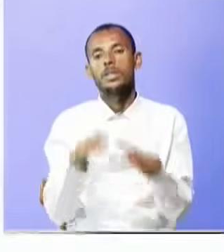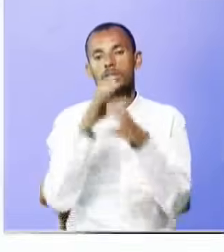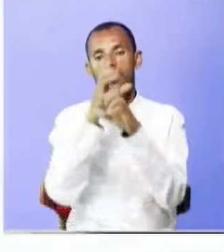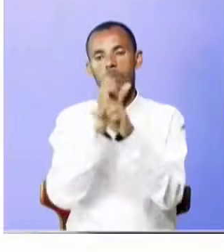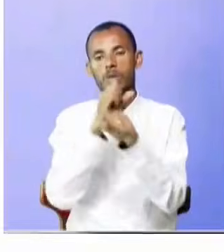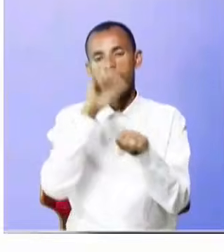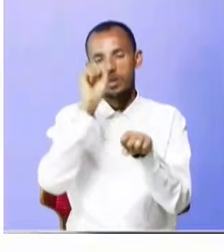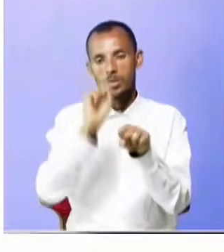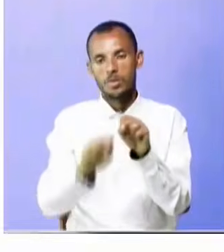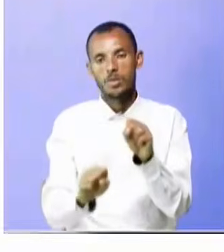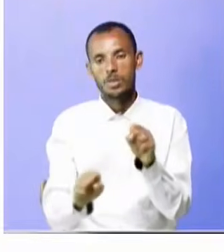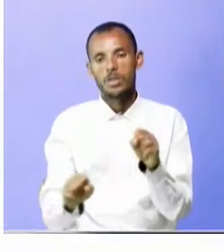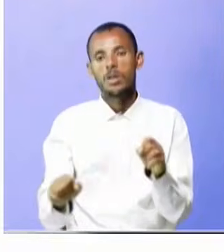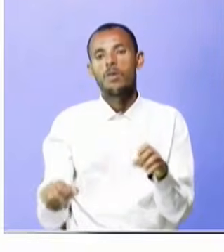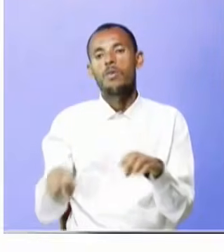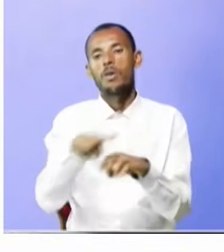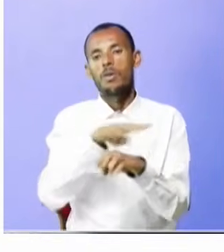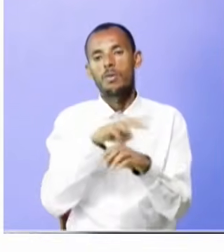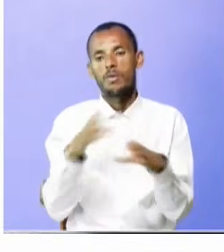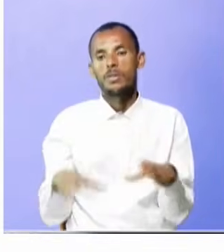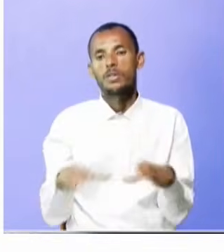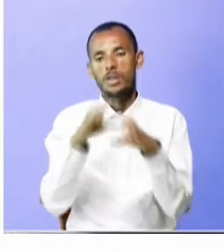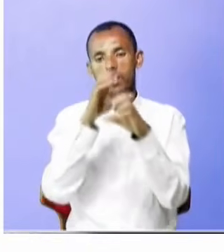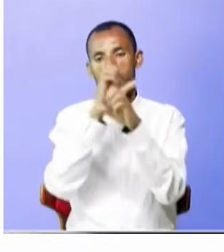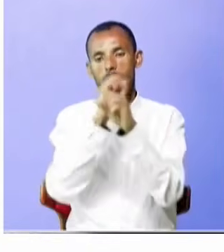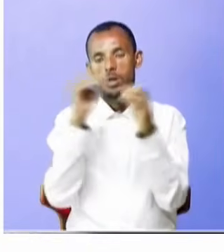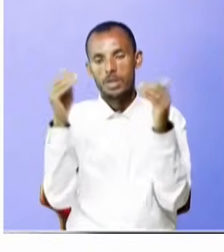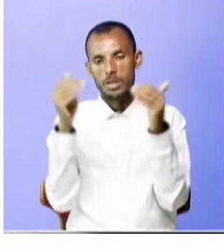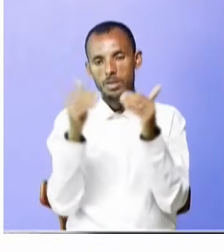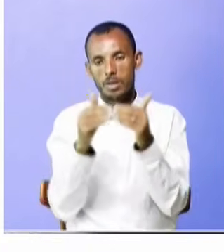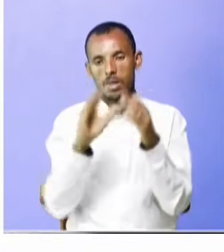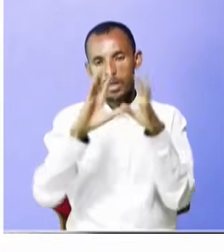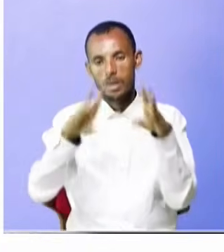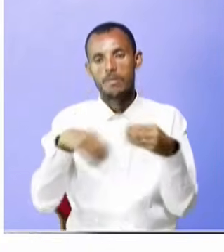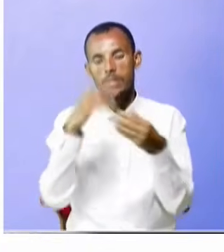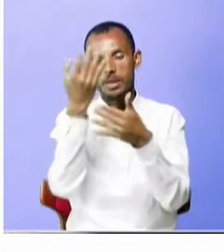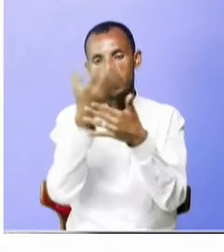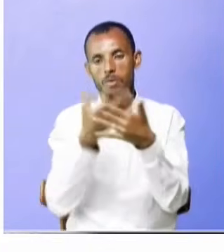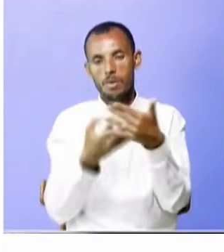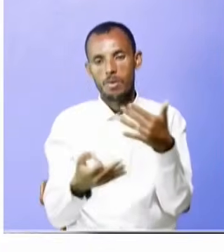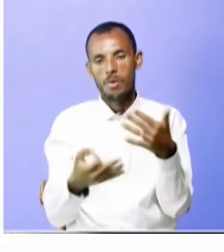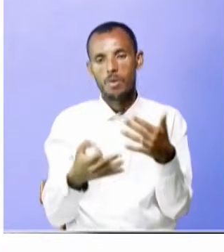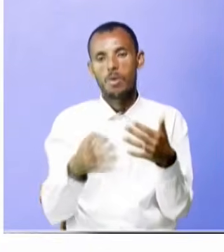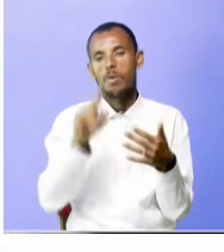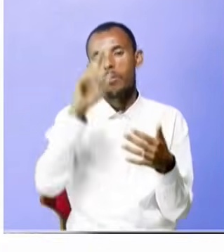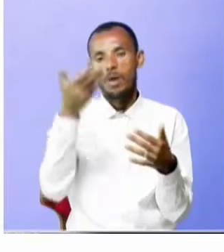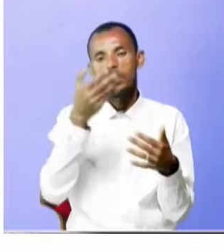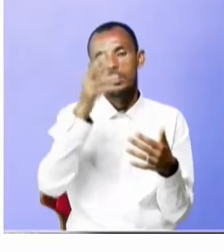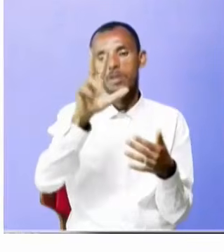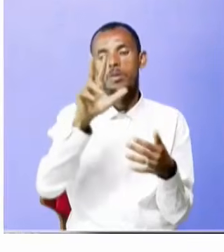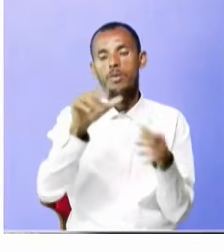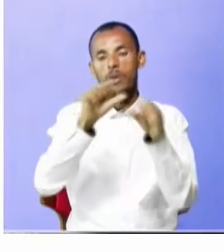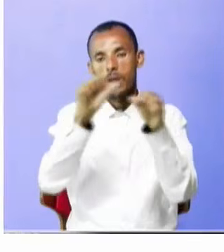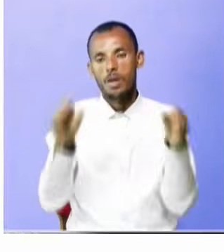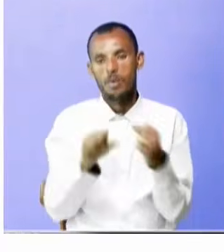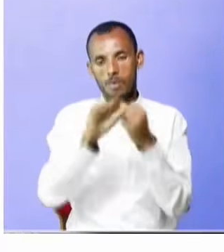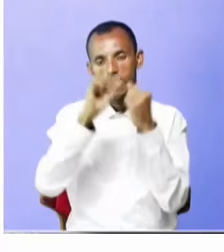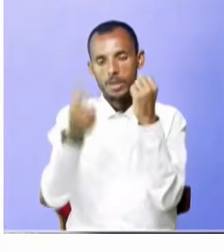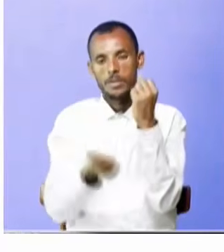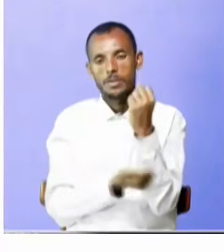So the volume of the cone is given by the formula 1/3 of area of the